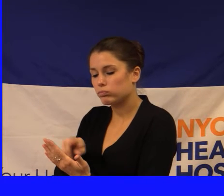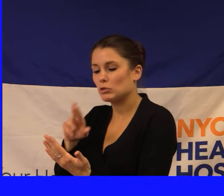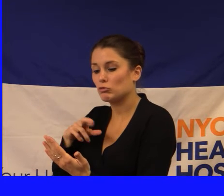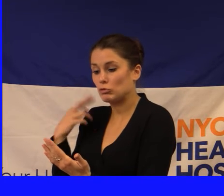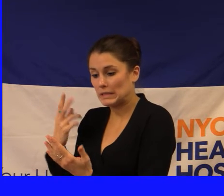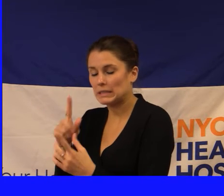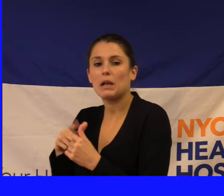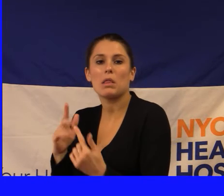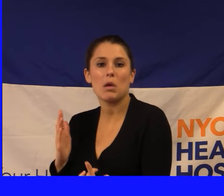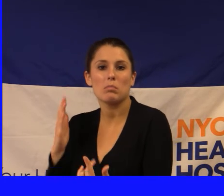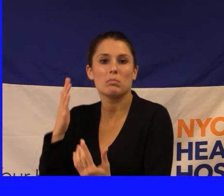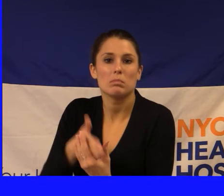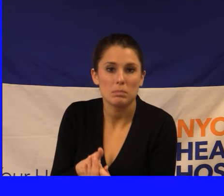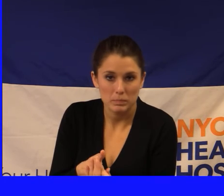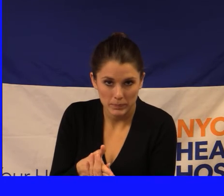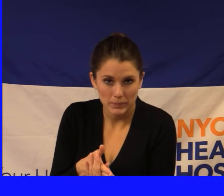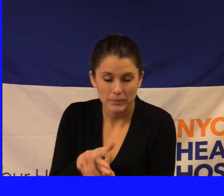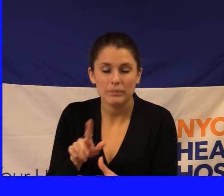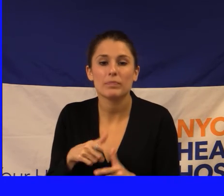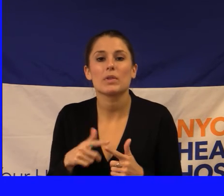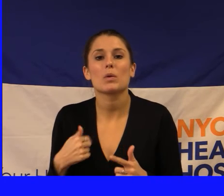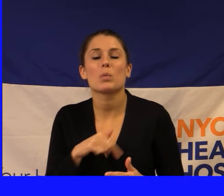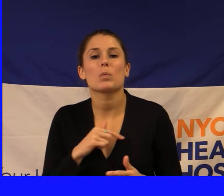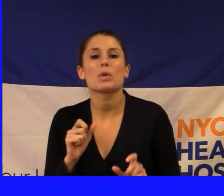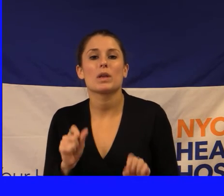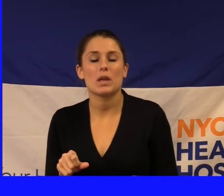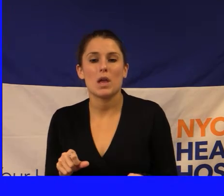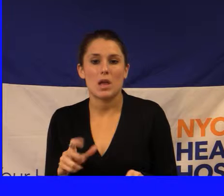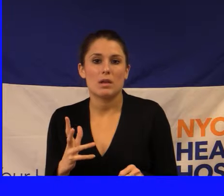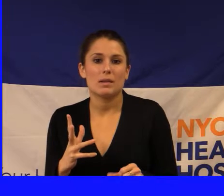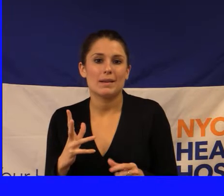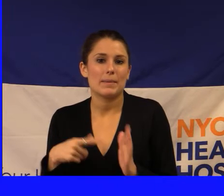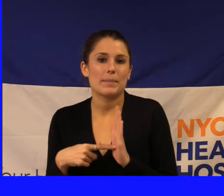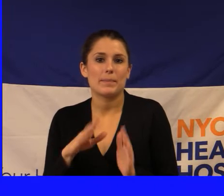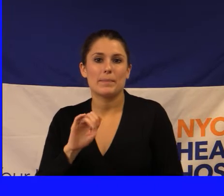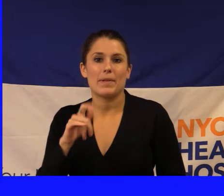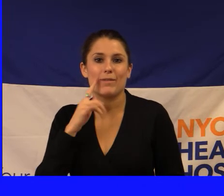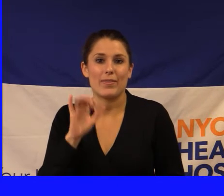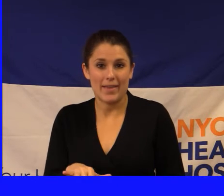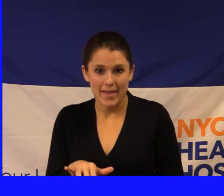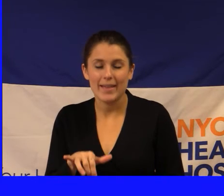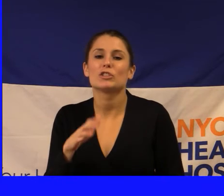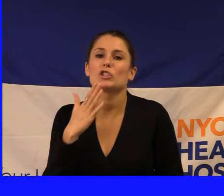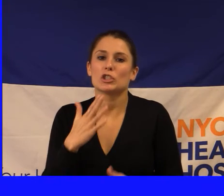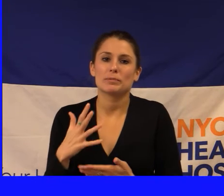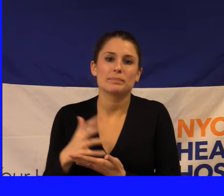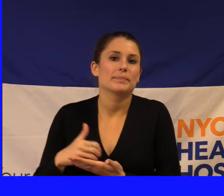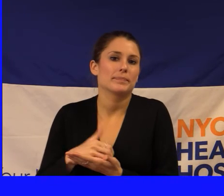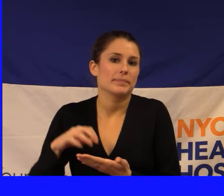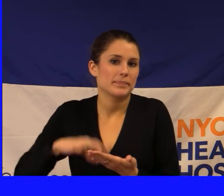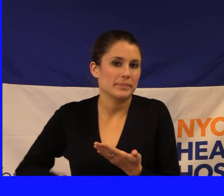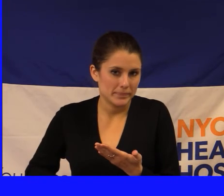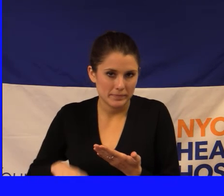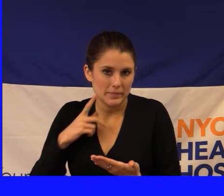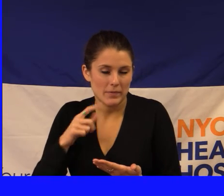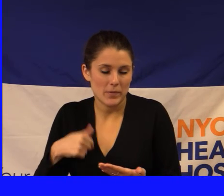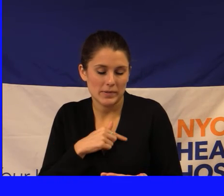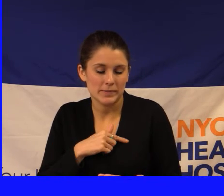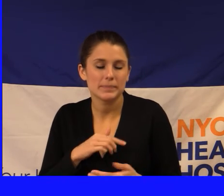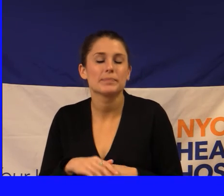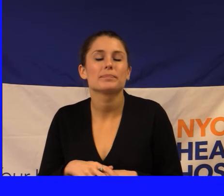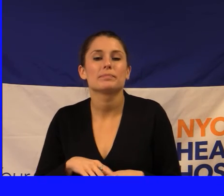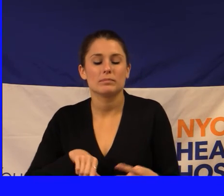then we can bill for that, and it's definitely a good source of revenue for us. Second is a